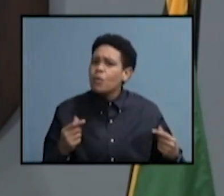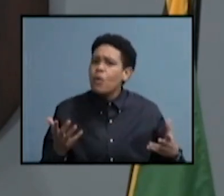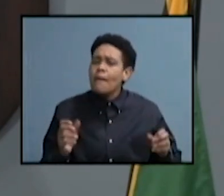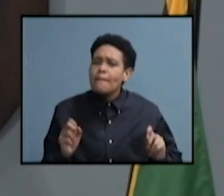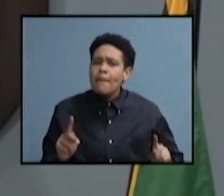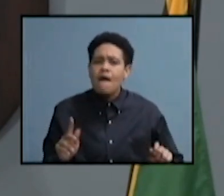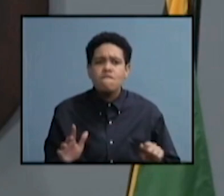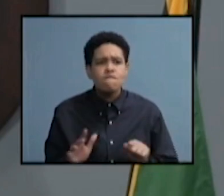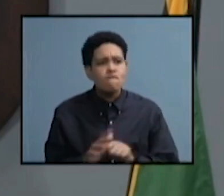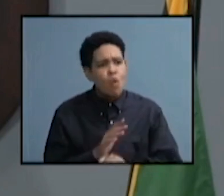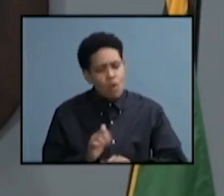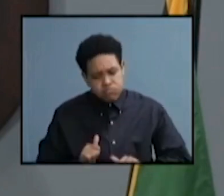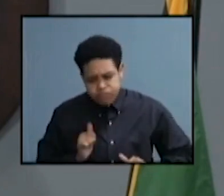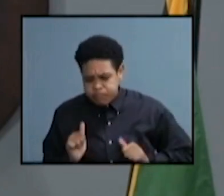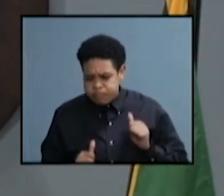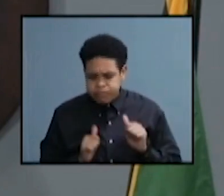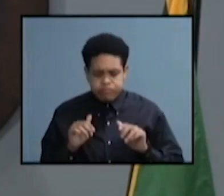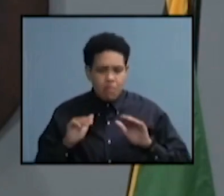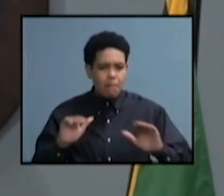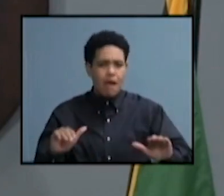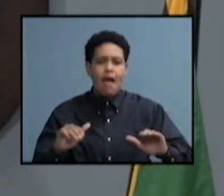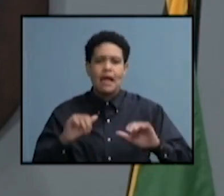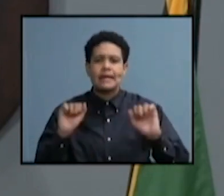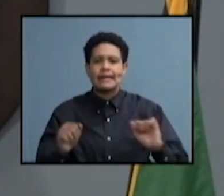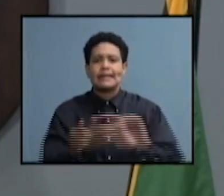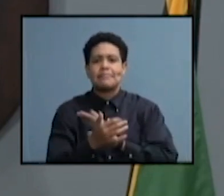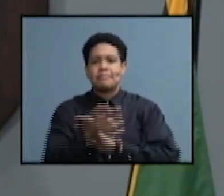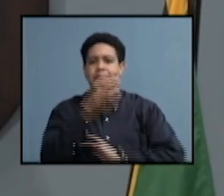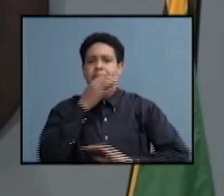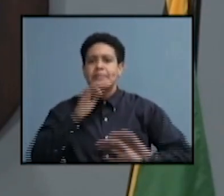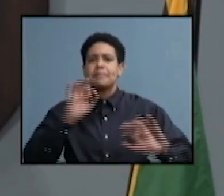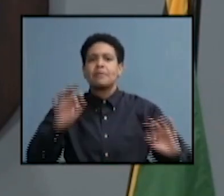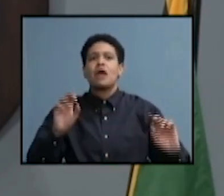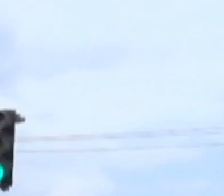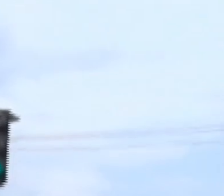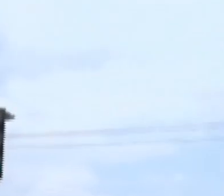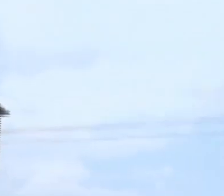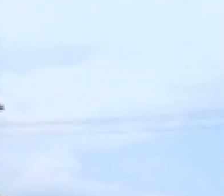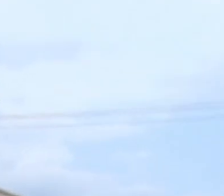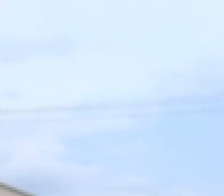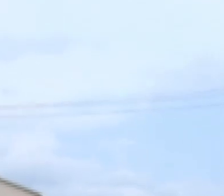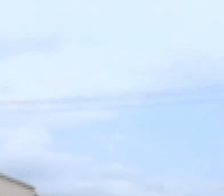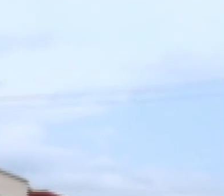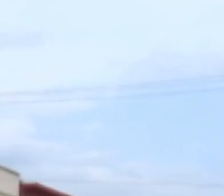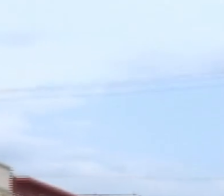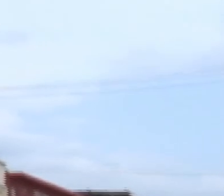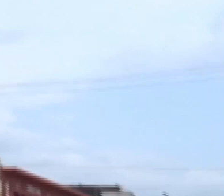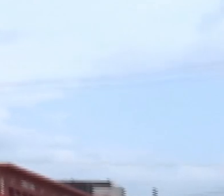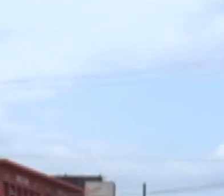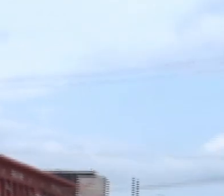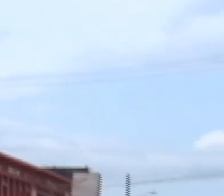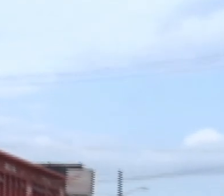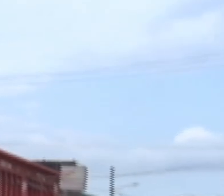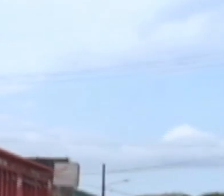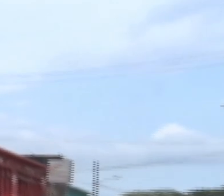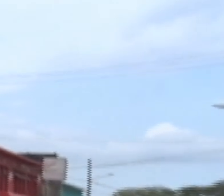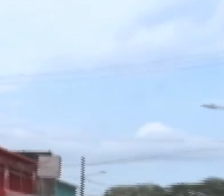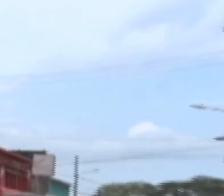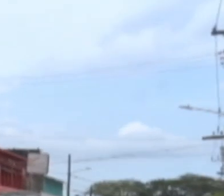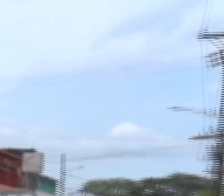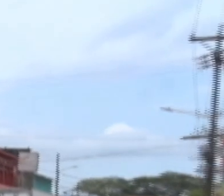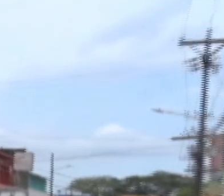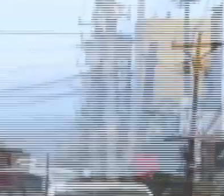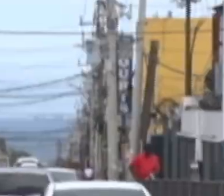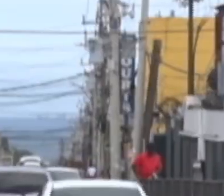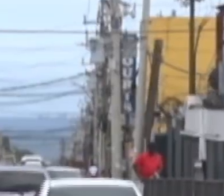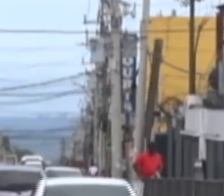full productive capacity as quickly as possible. First up, adjustments to the operations of